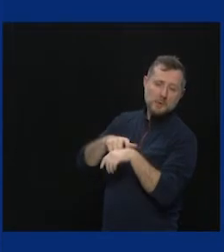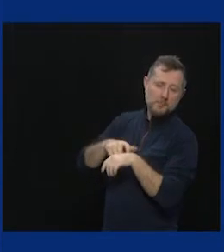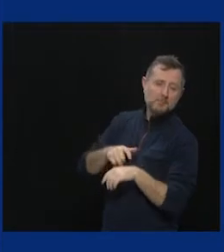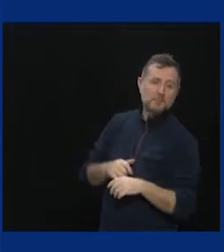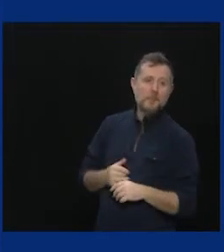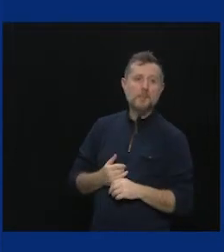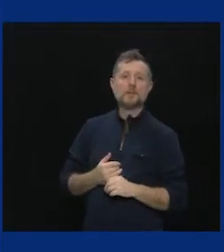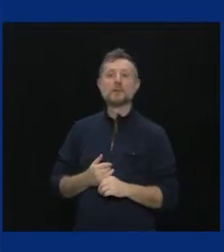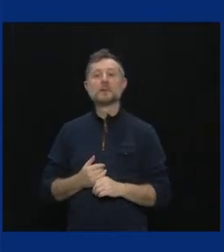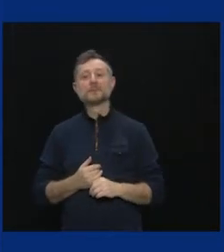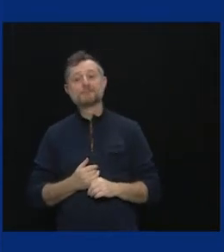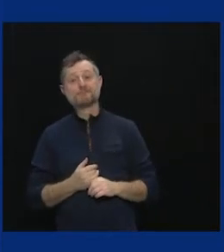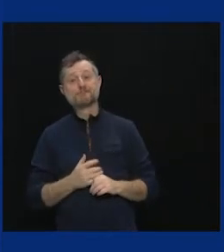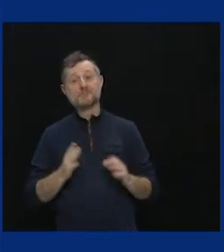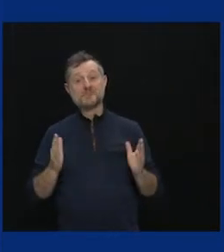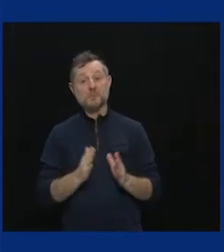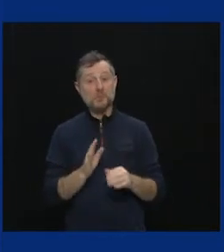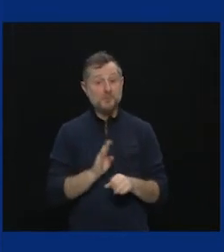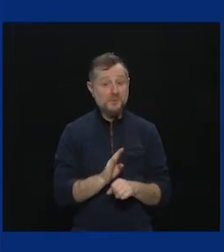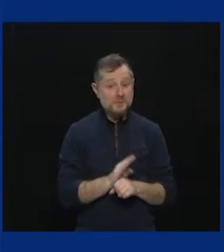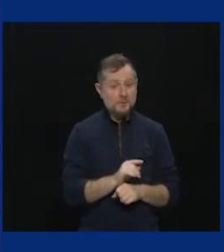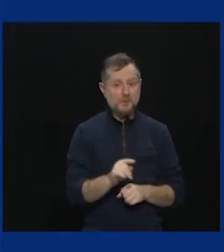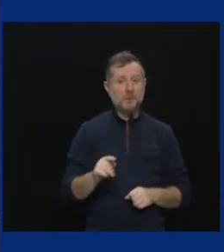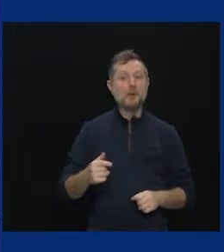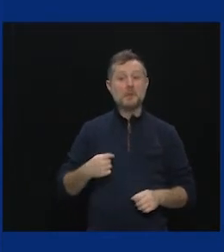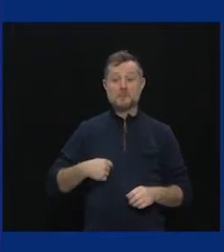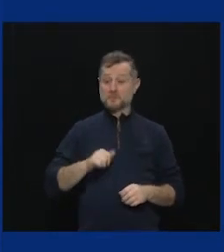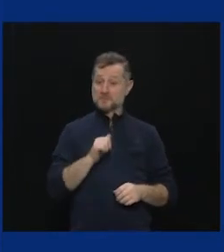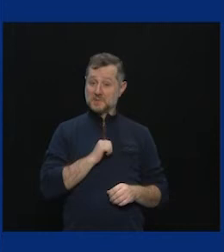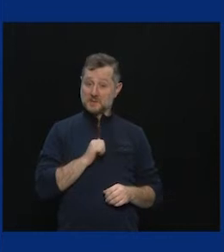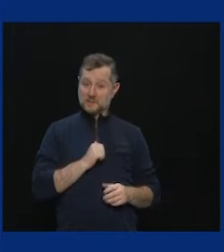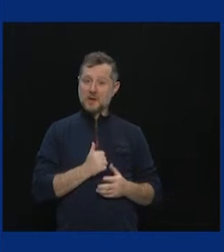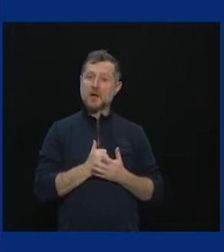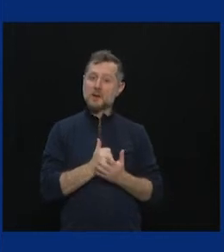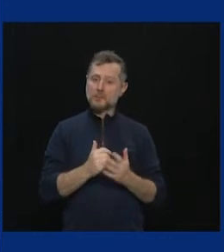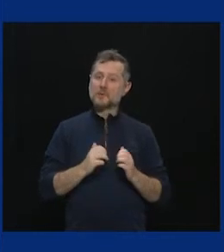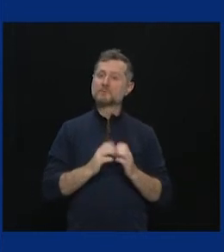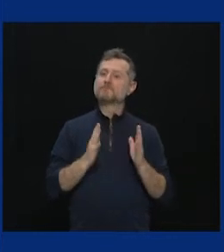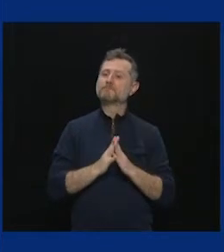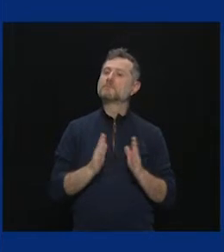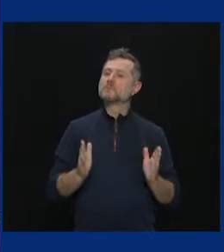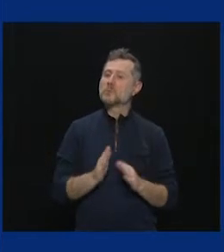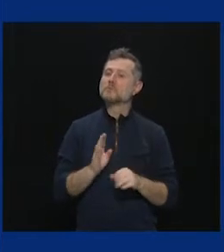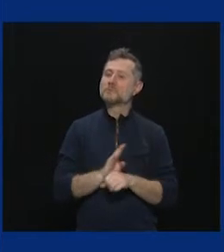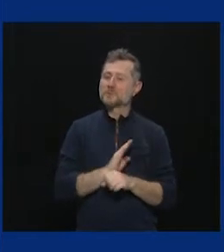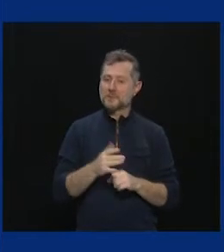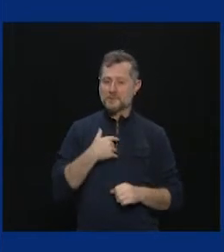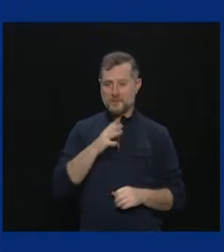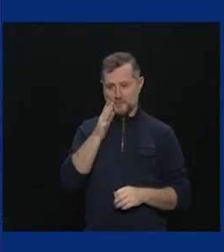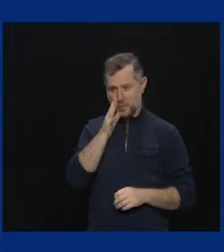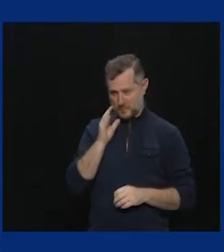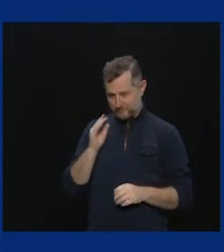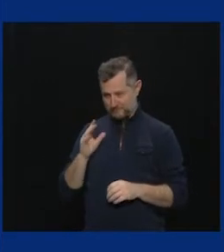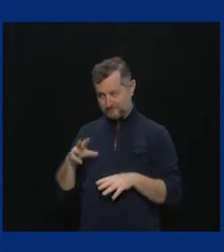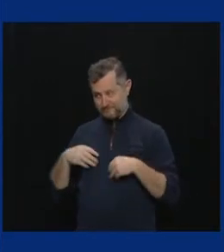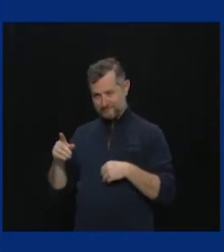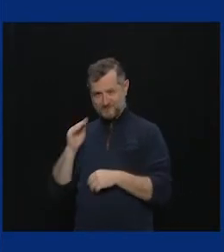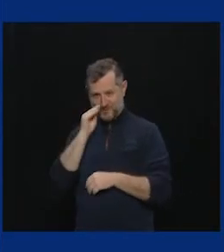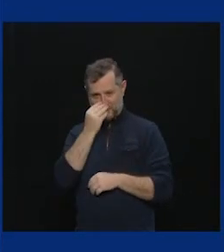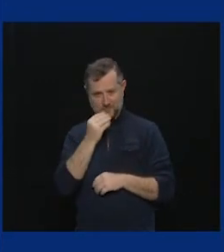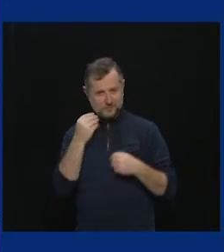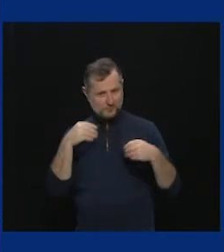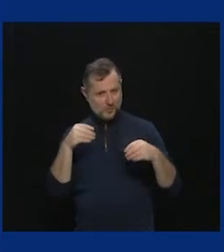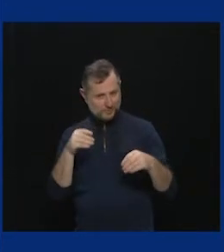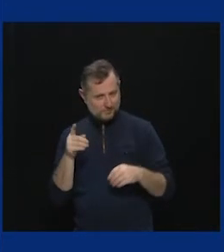Our small businesses. I helped start a small business, my mother's little flower shop. She didn't like the flowers that were done by a